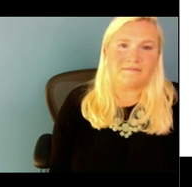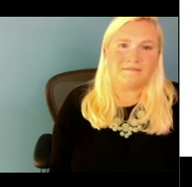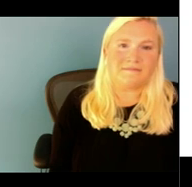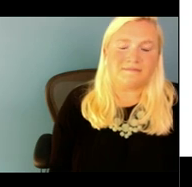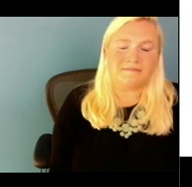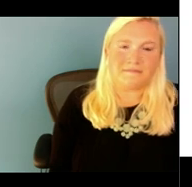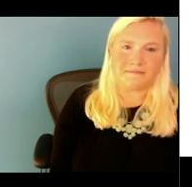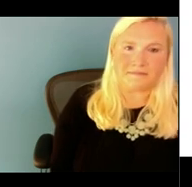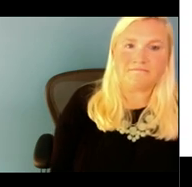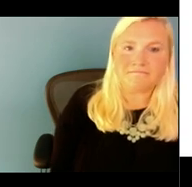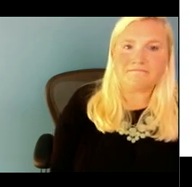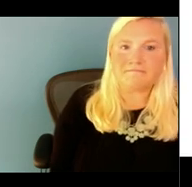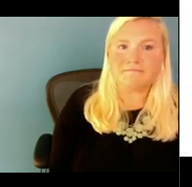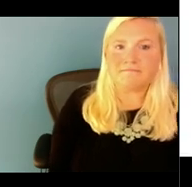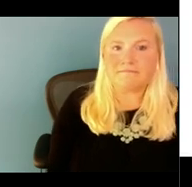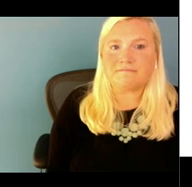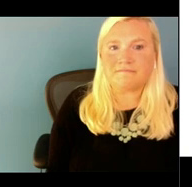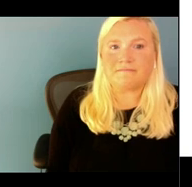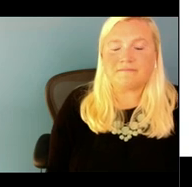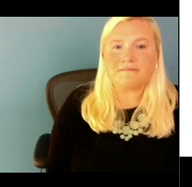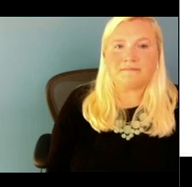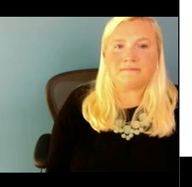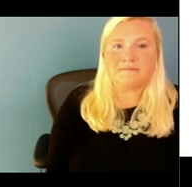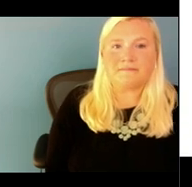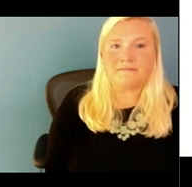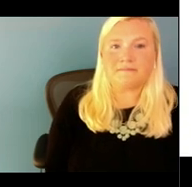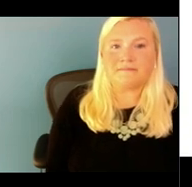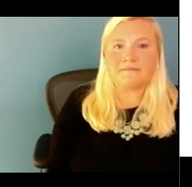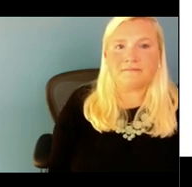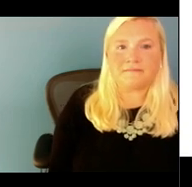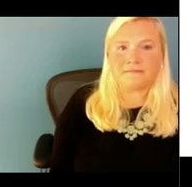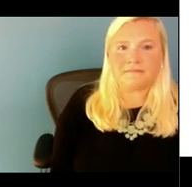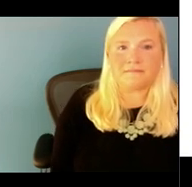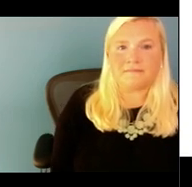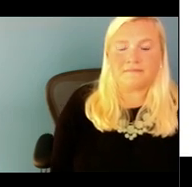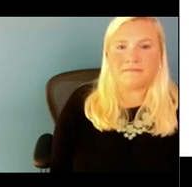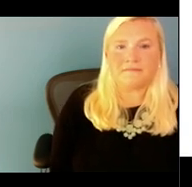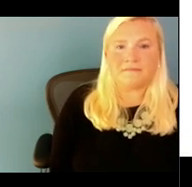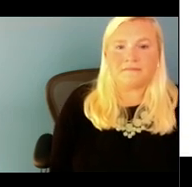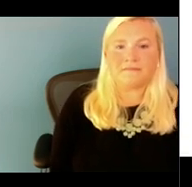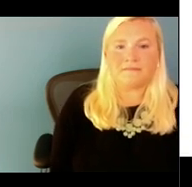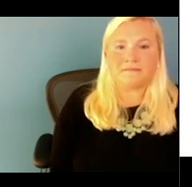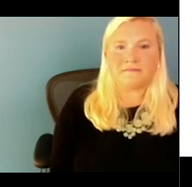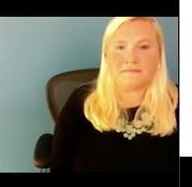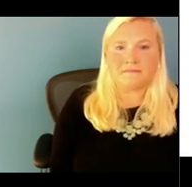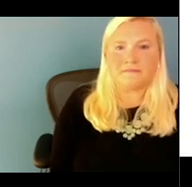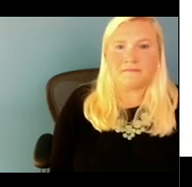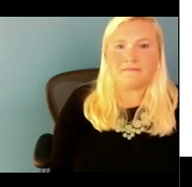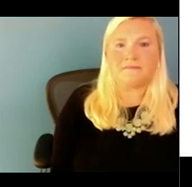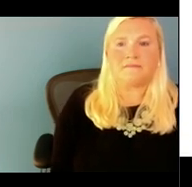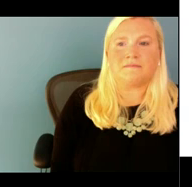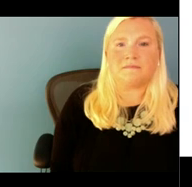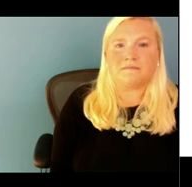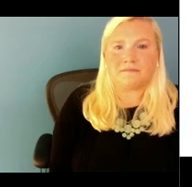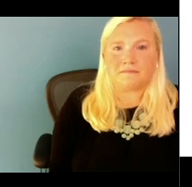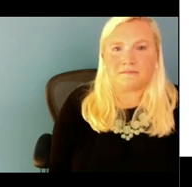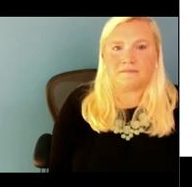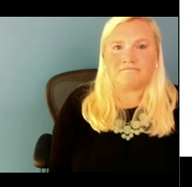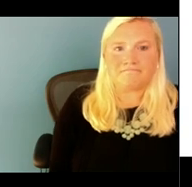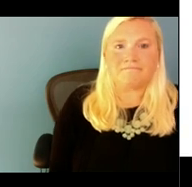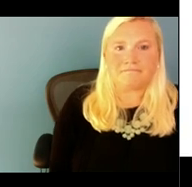normal anxiety that they're experiencing, right? There are some people who stutter who will go on to experience